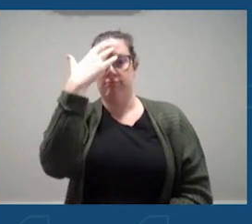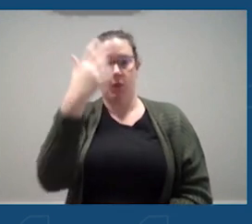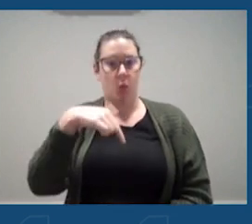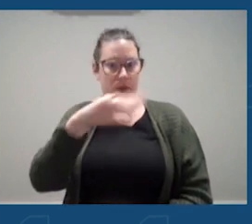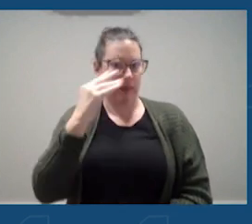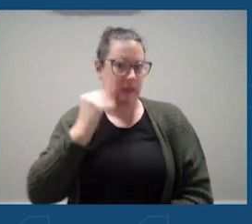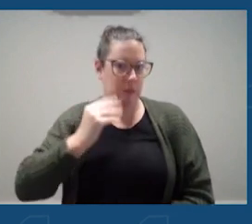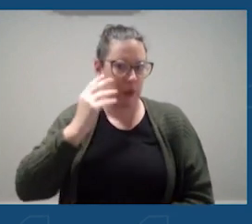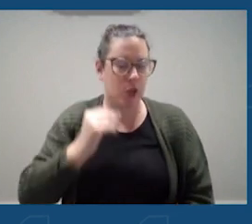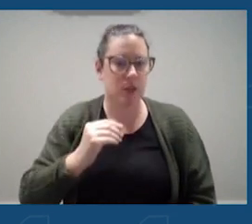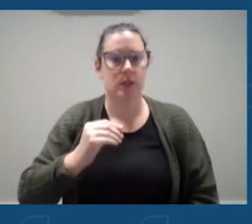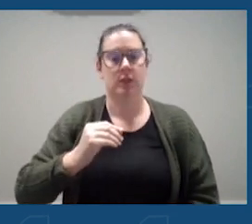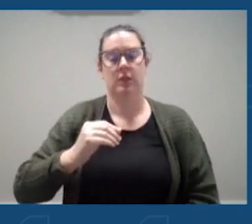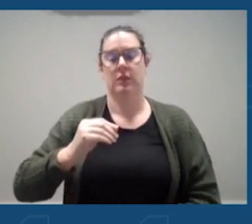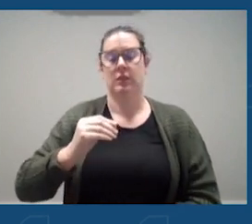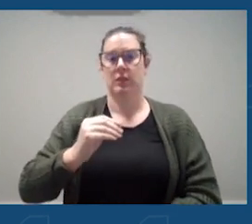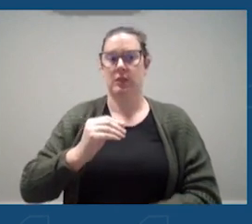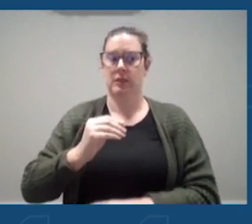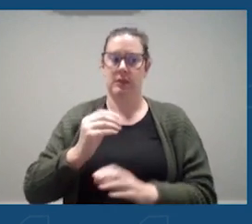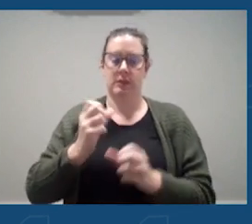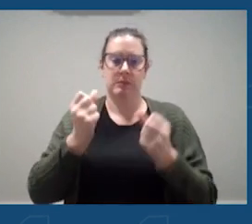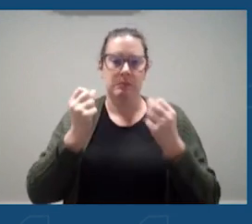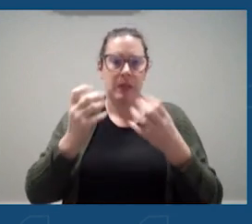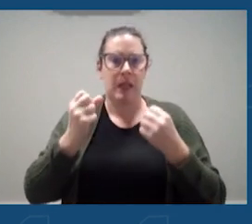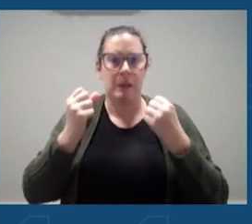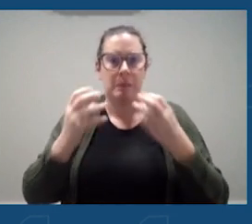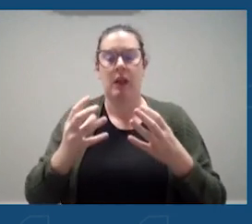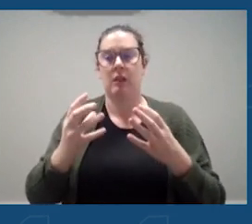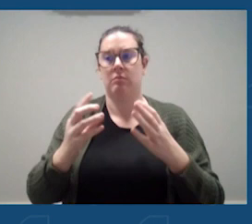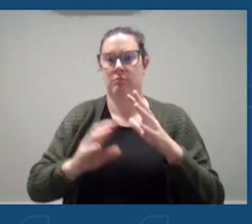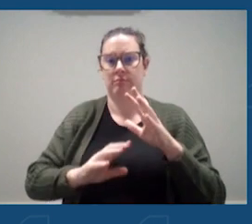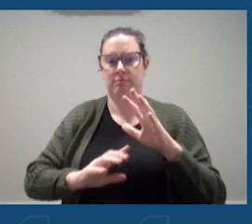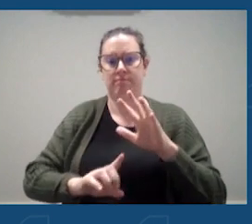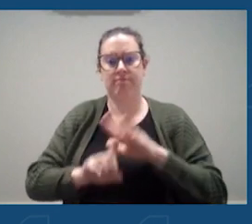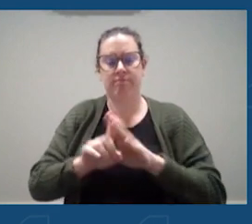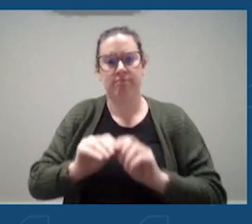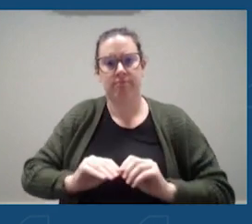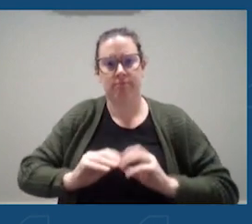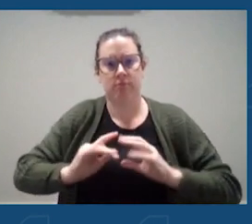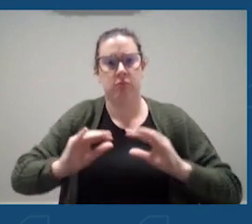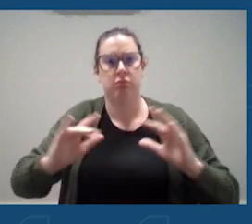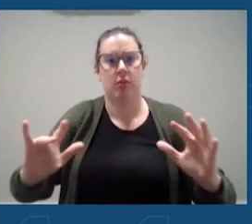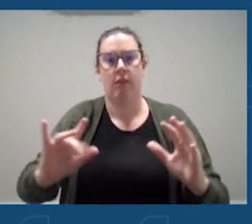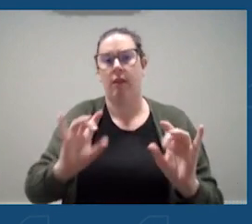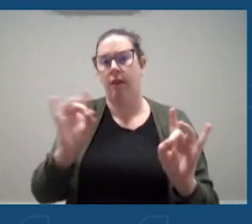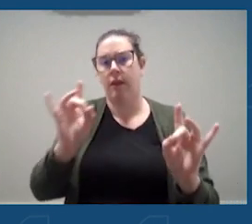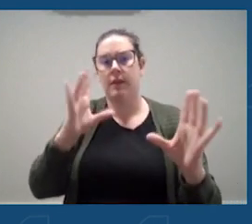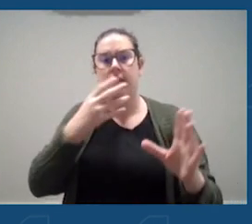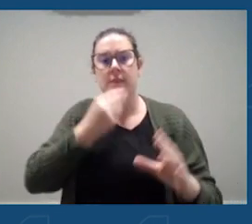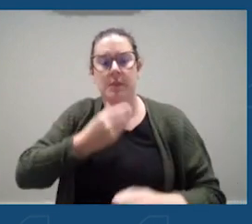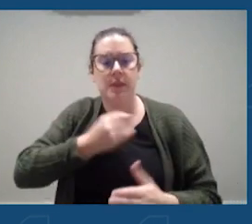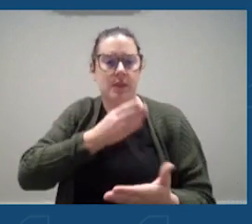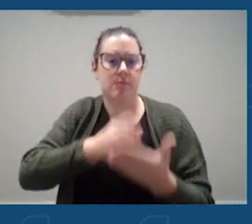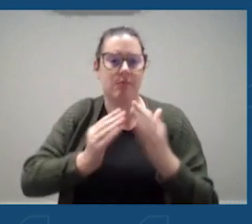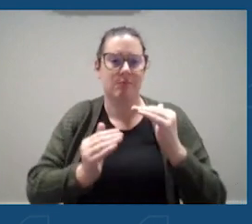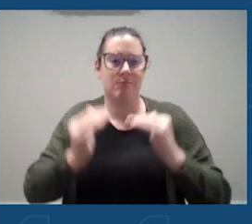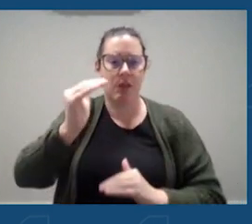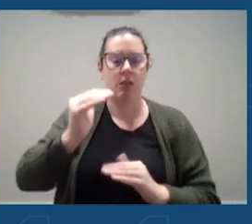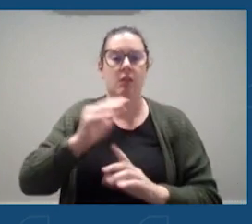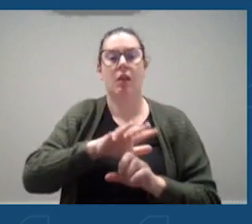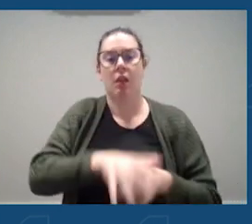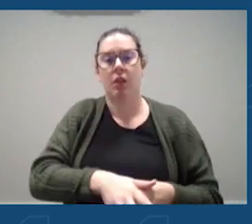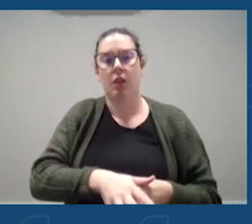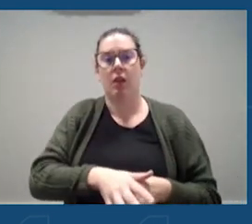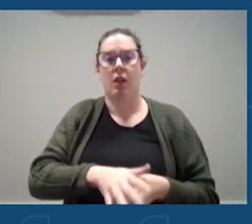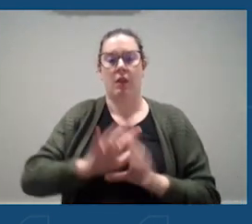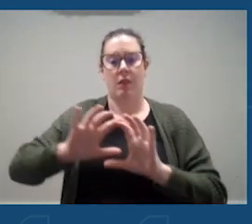of anti-Semitism on the rise and white supremacy and the radicalization of people, whether it's